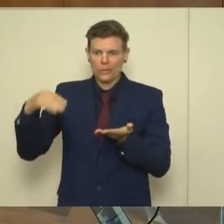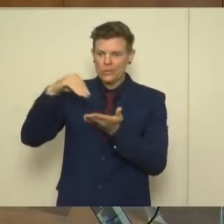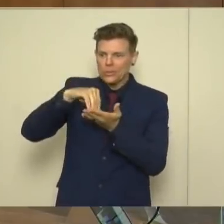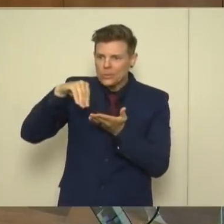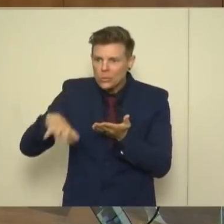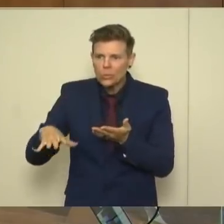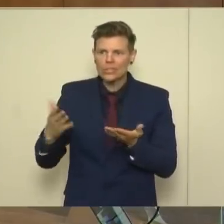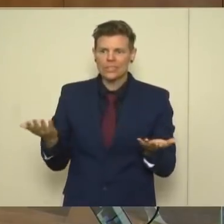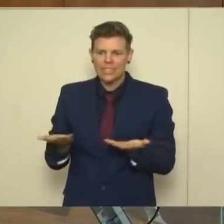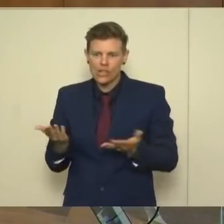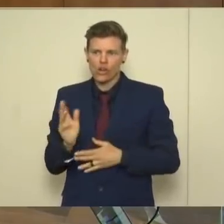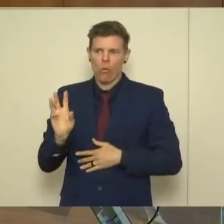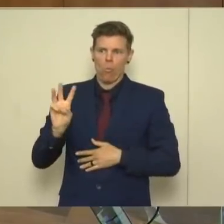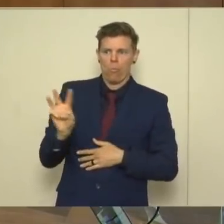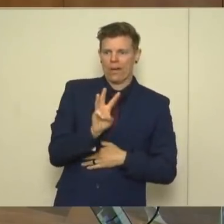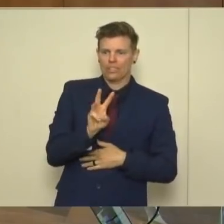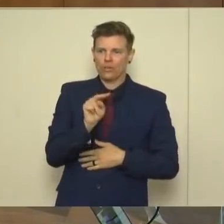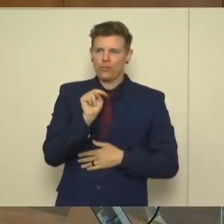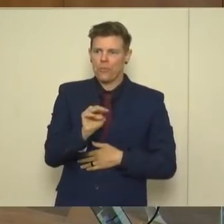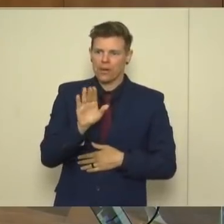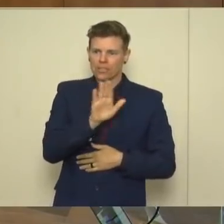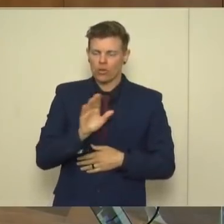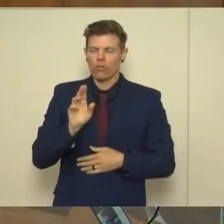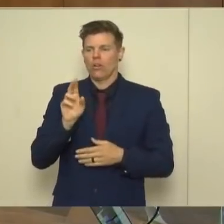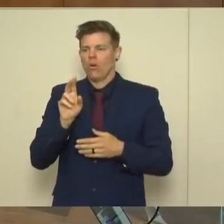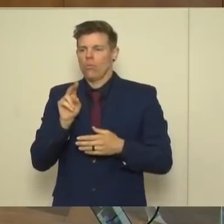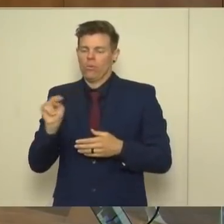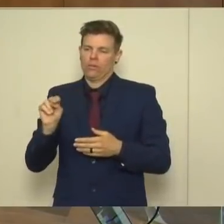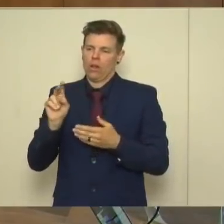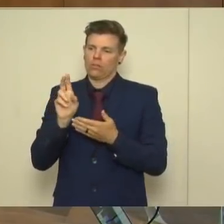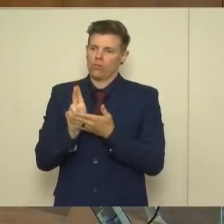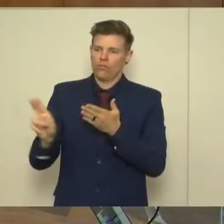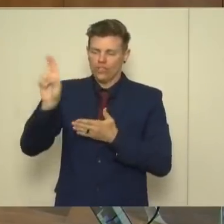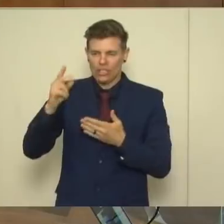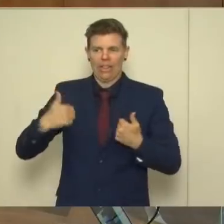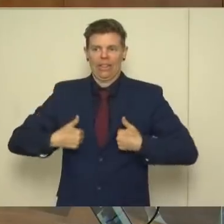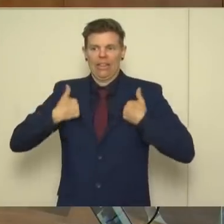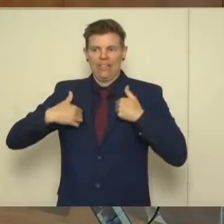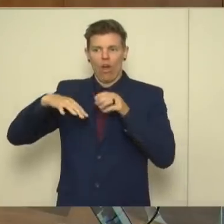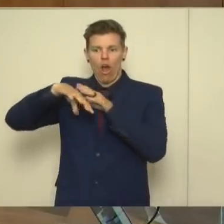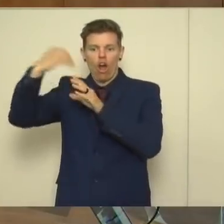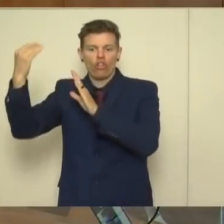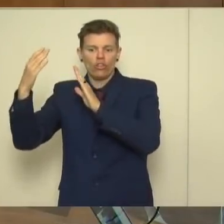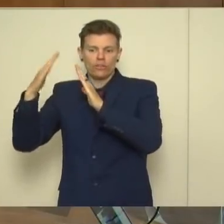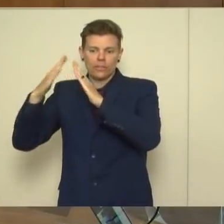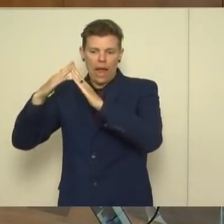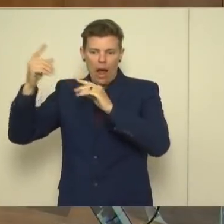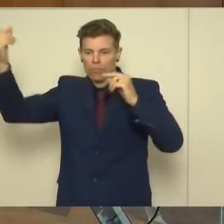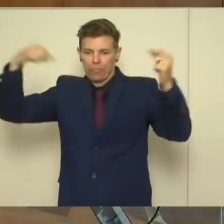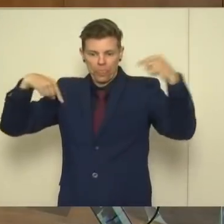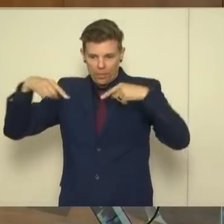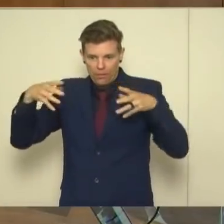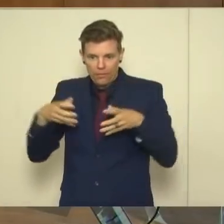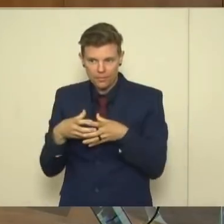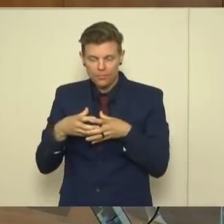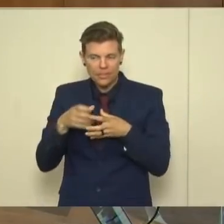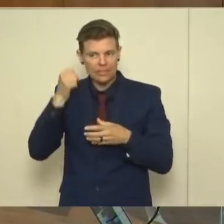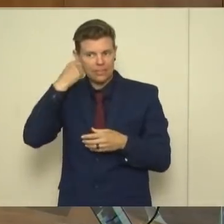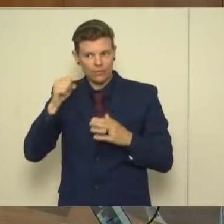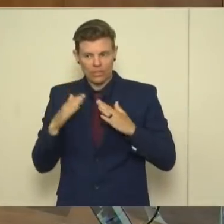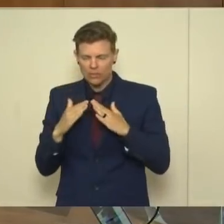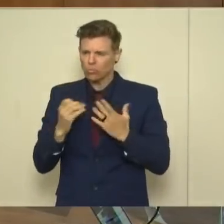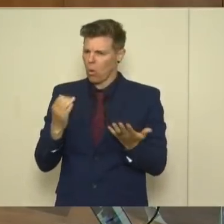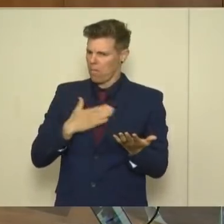Mexico University come from elsewhere. And my understanding is that students whose permanent residence is not in